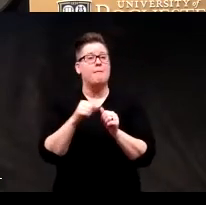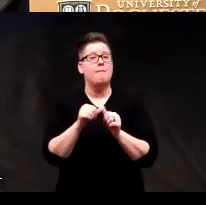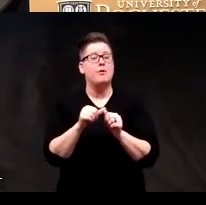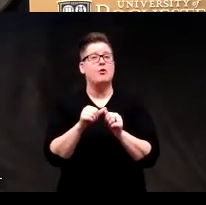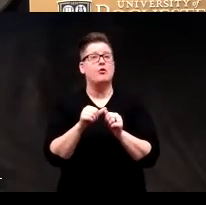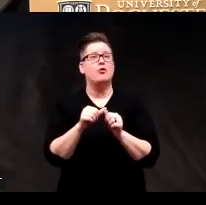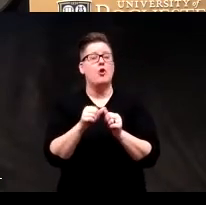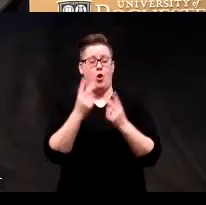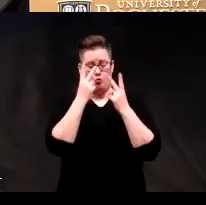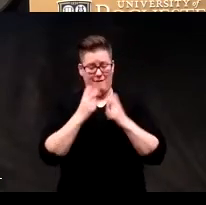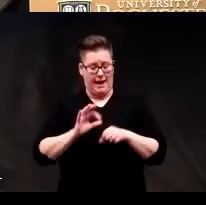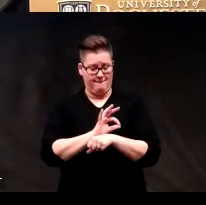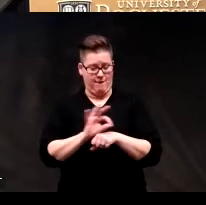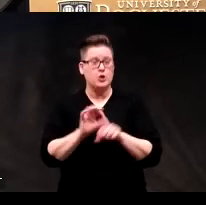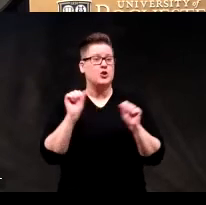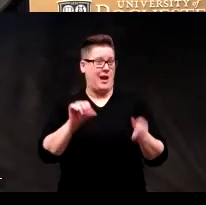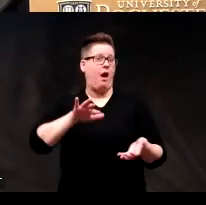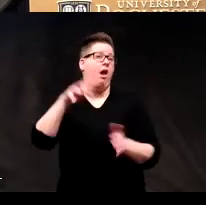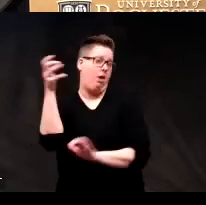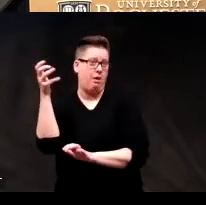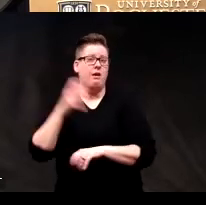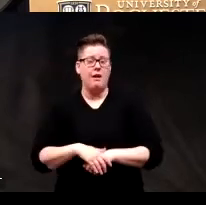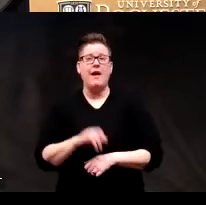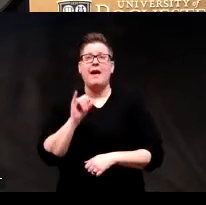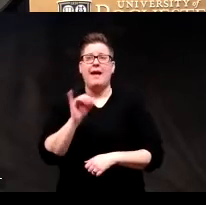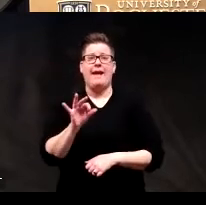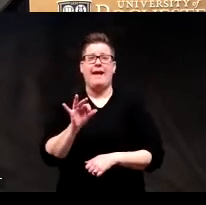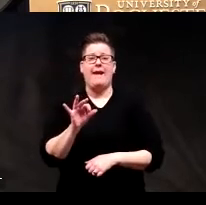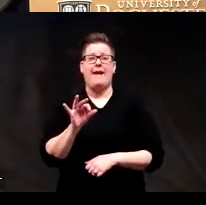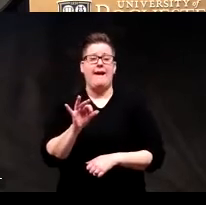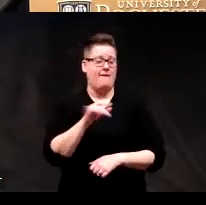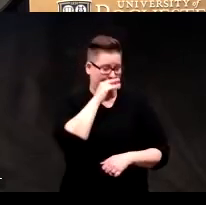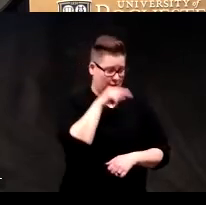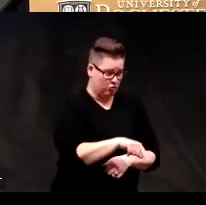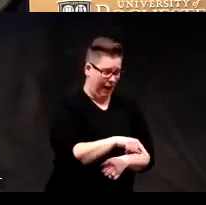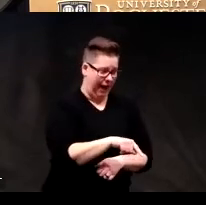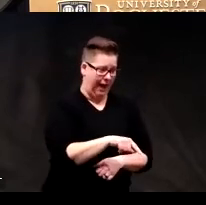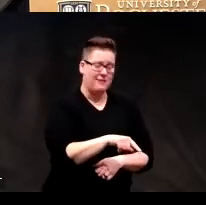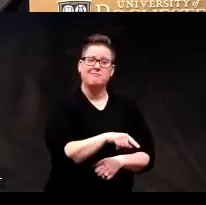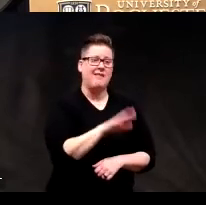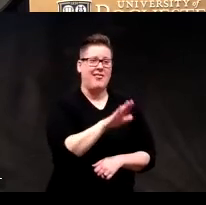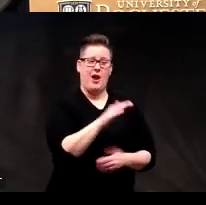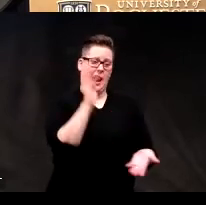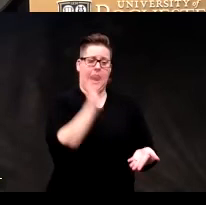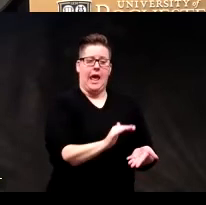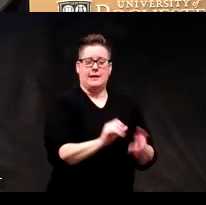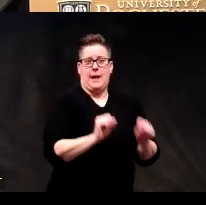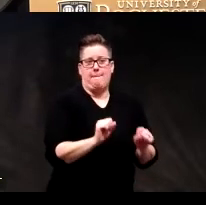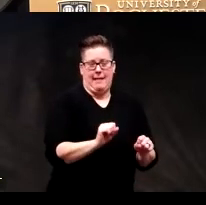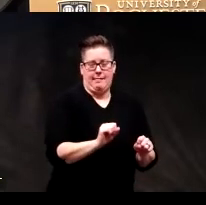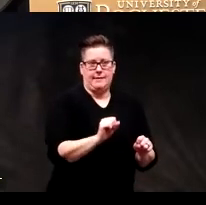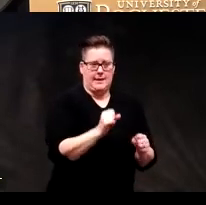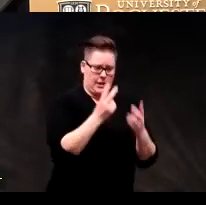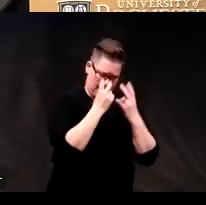functioning can be impaired. And if you're working with a child who has this impaired capacity or